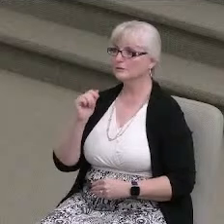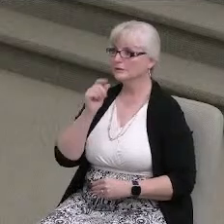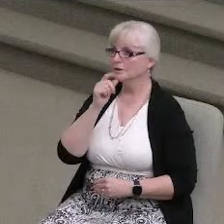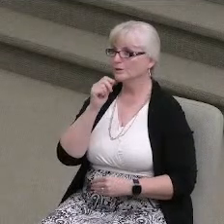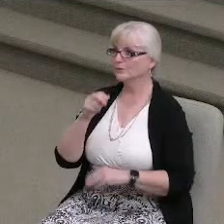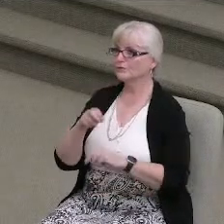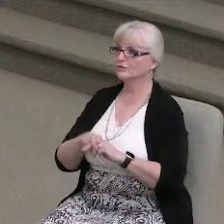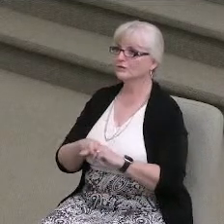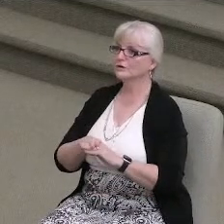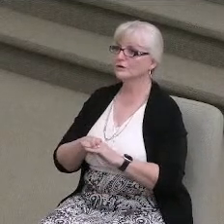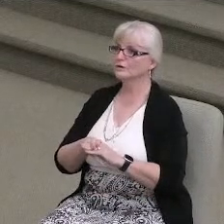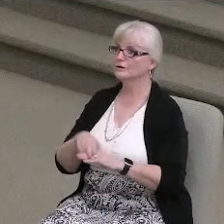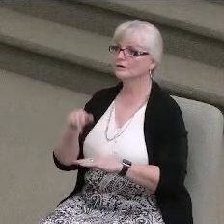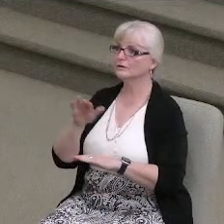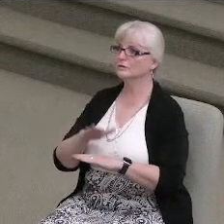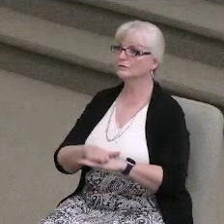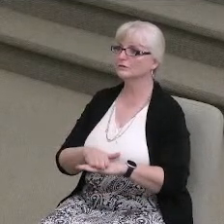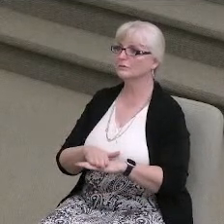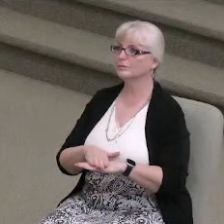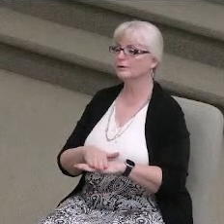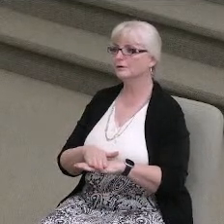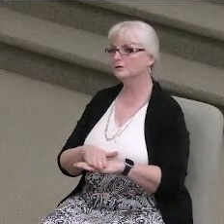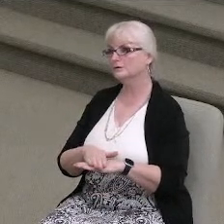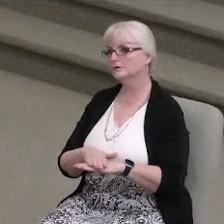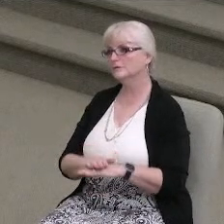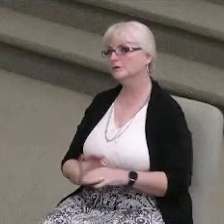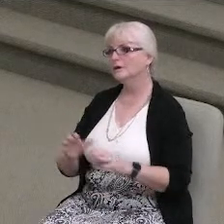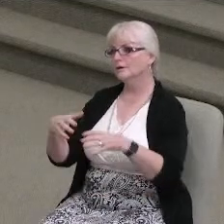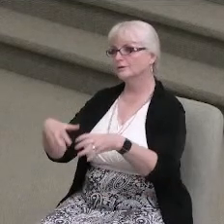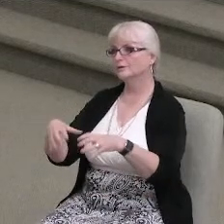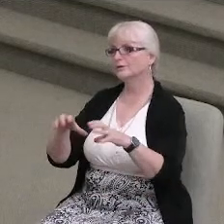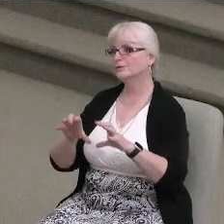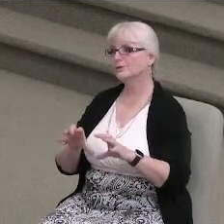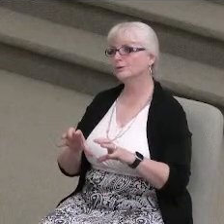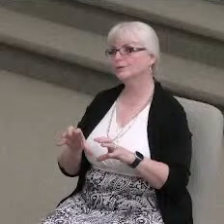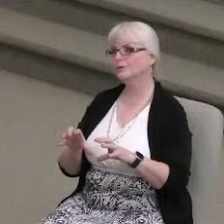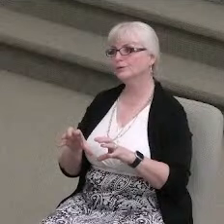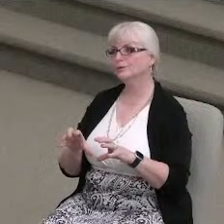God, who sits upon the